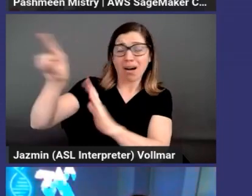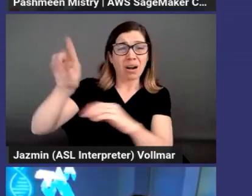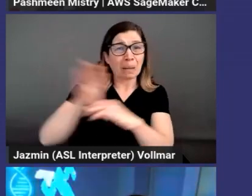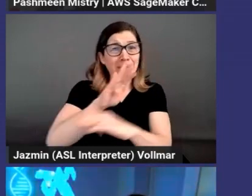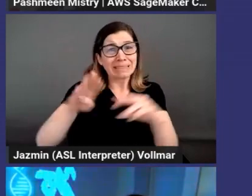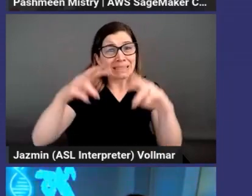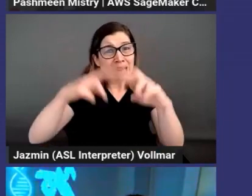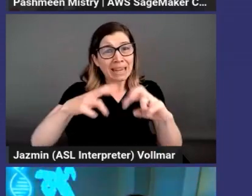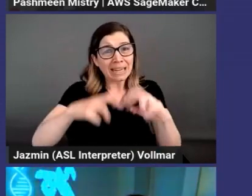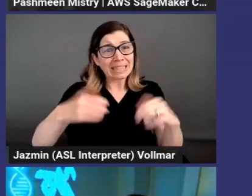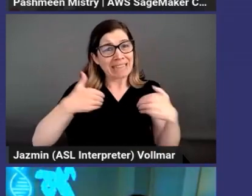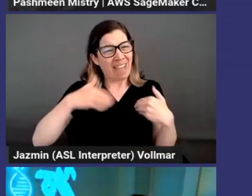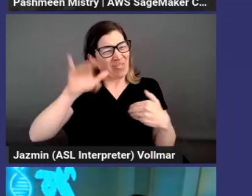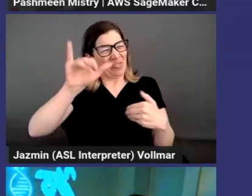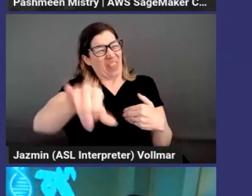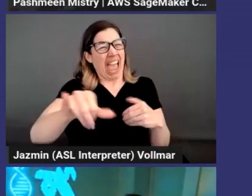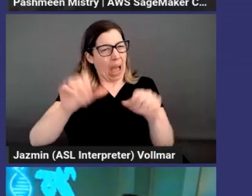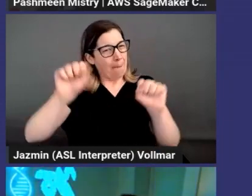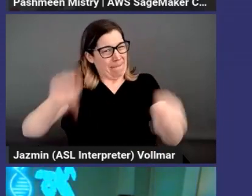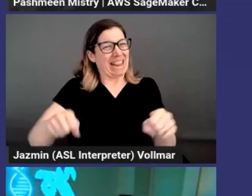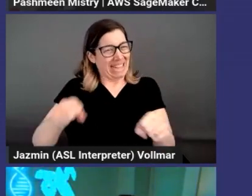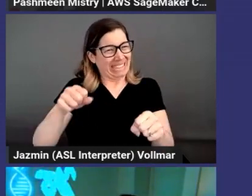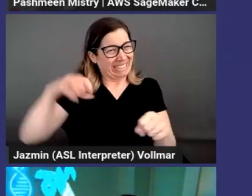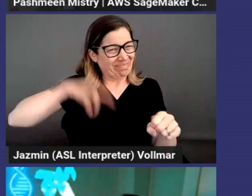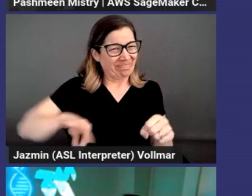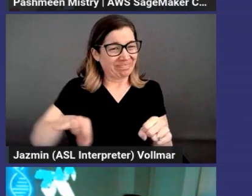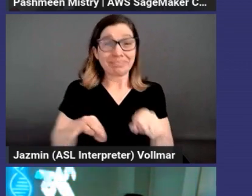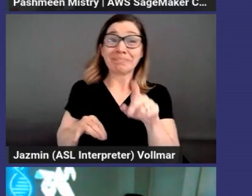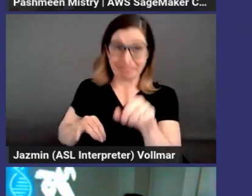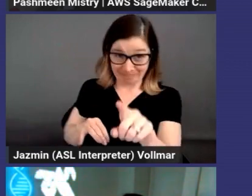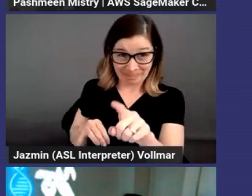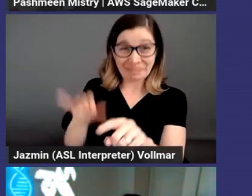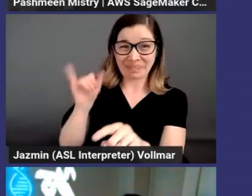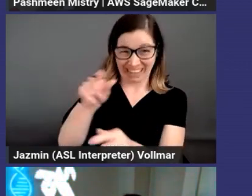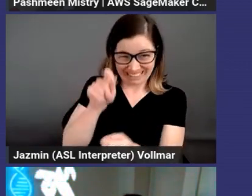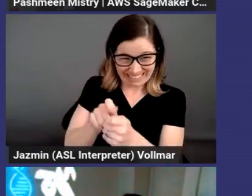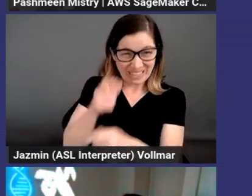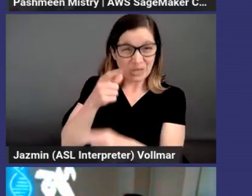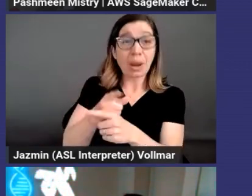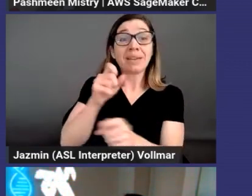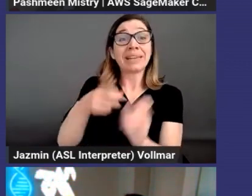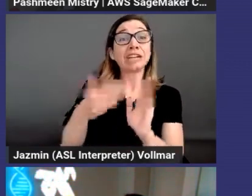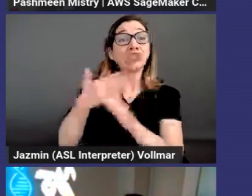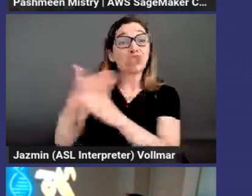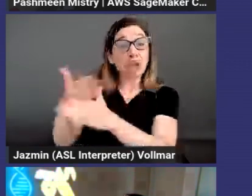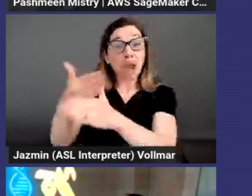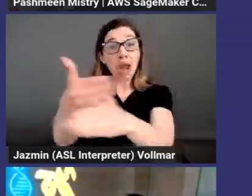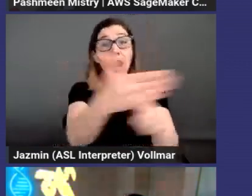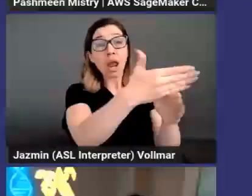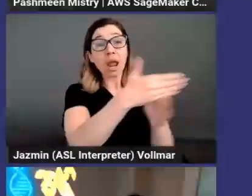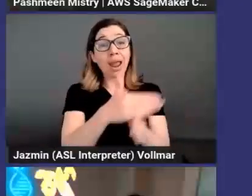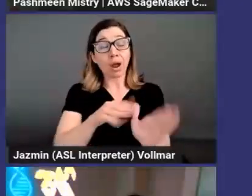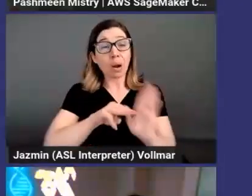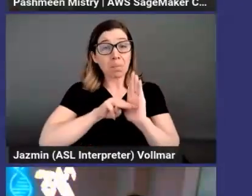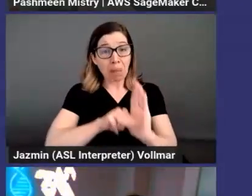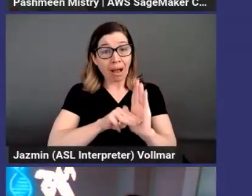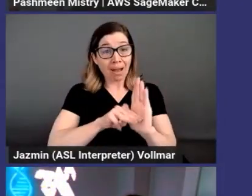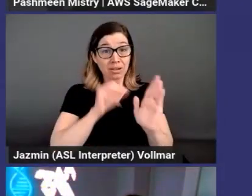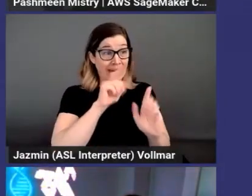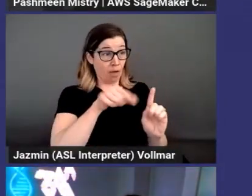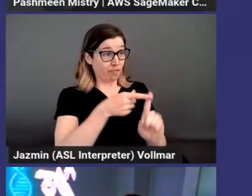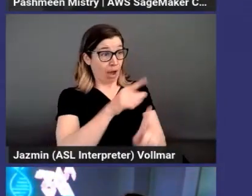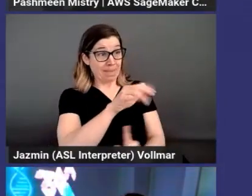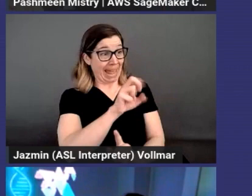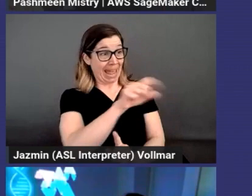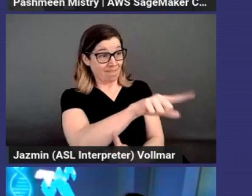that usability, right? That's Yeah. exactly right. There's the ability to share models, right? Not just from Canvas